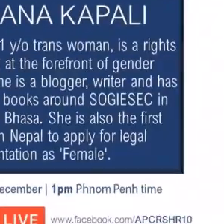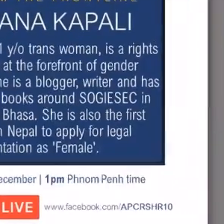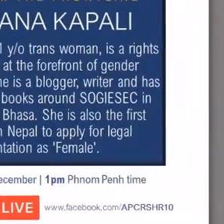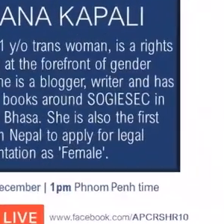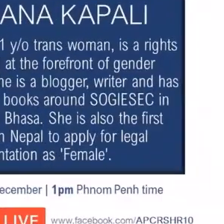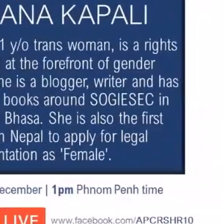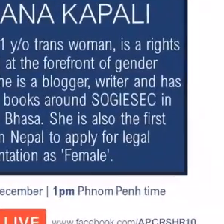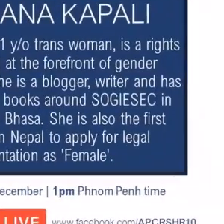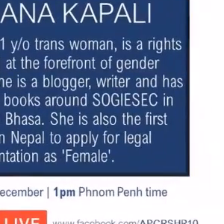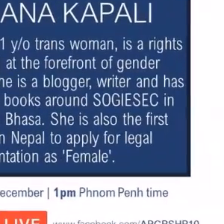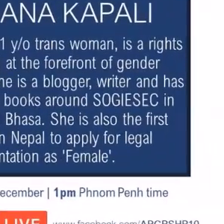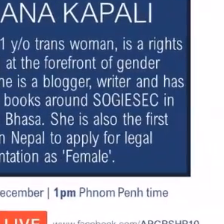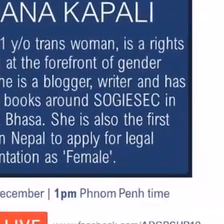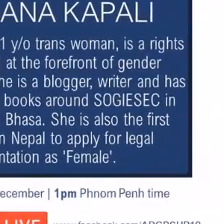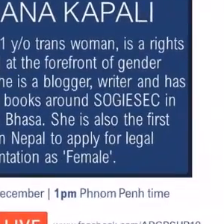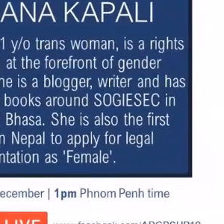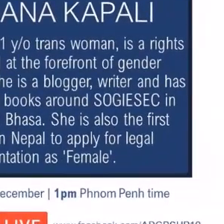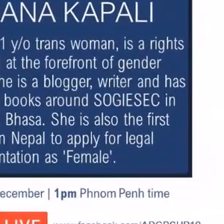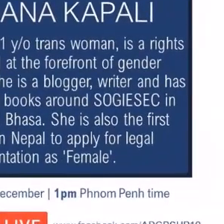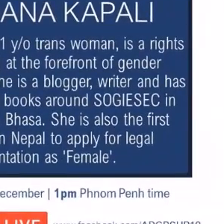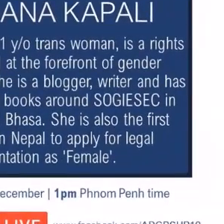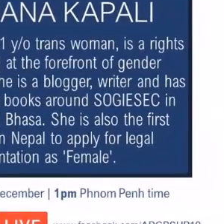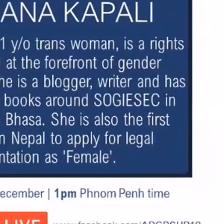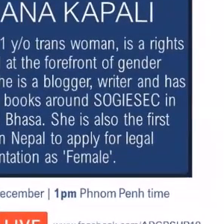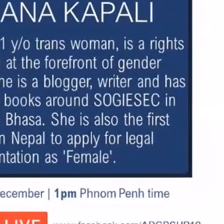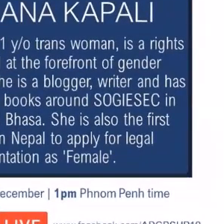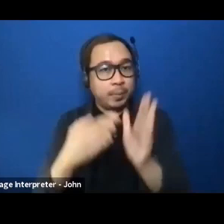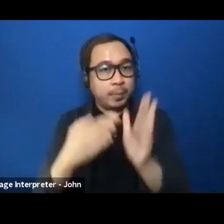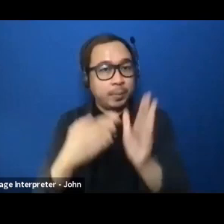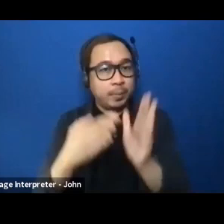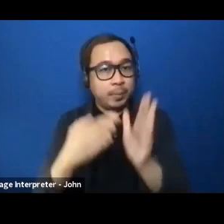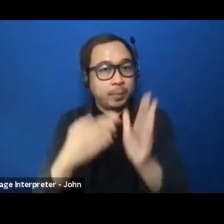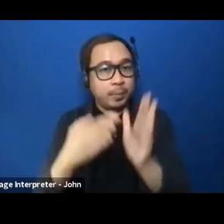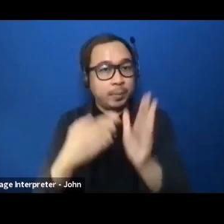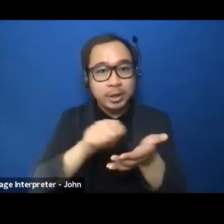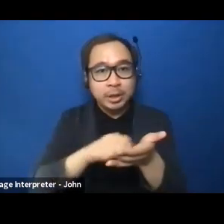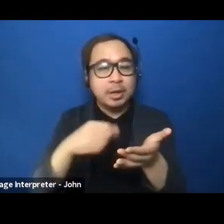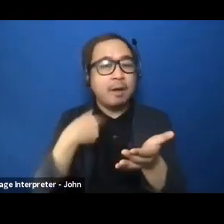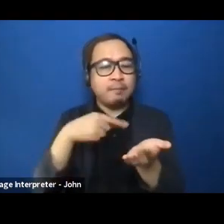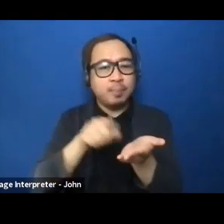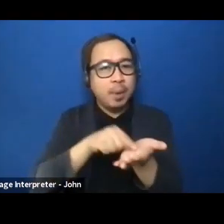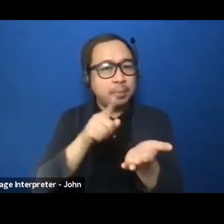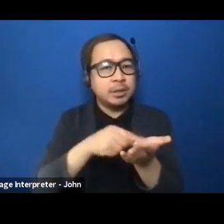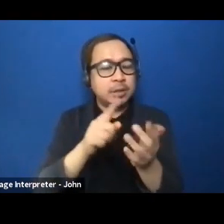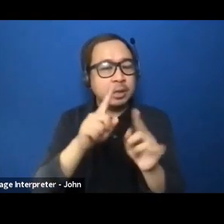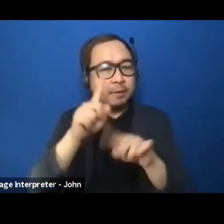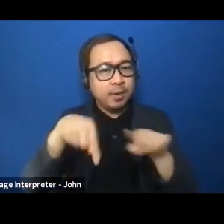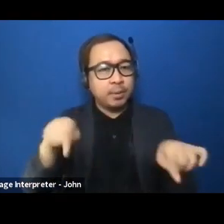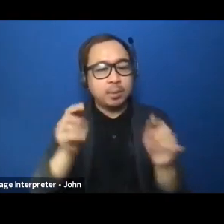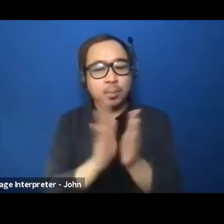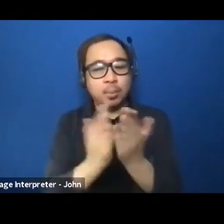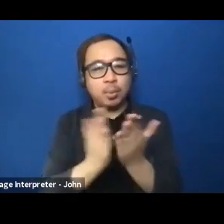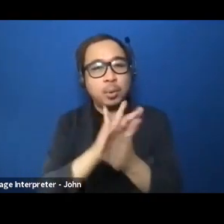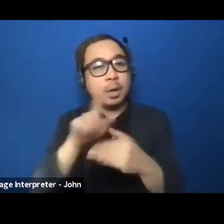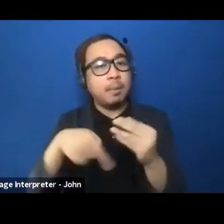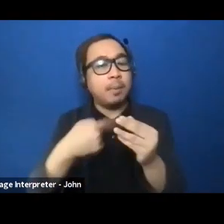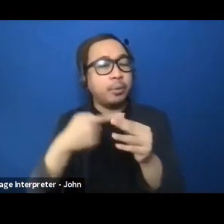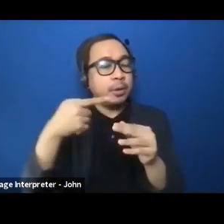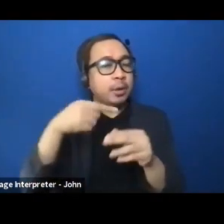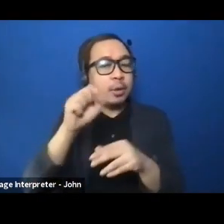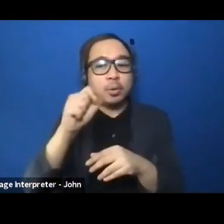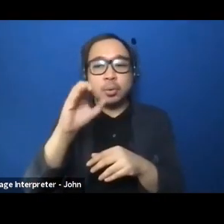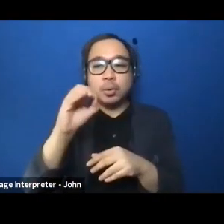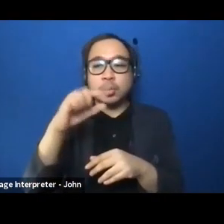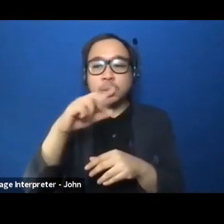a blogger, writer, and has published various books around SOGI in Nepal